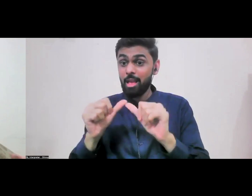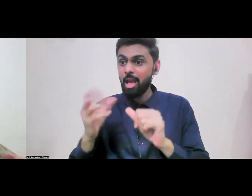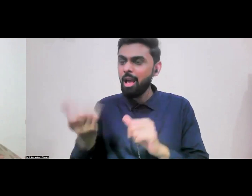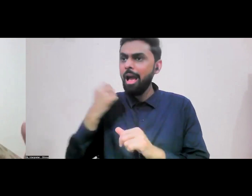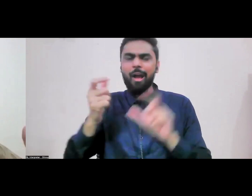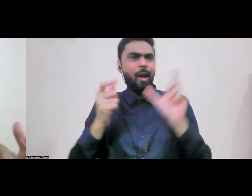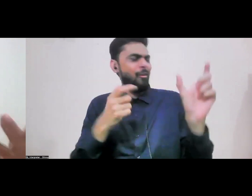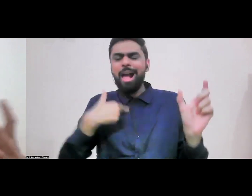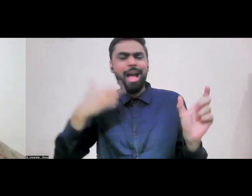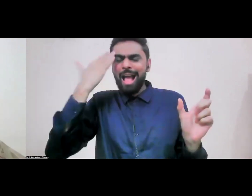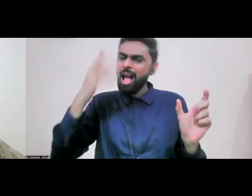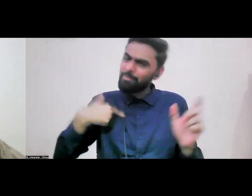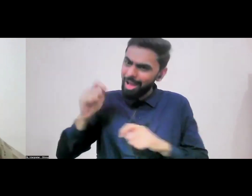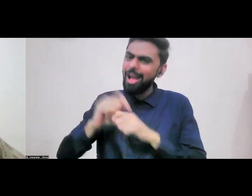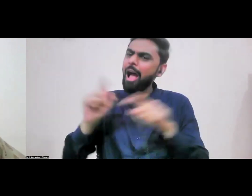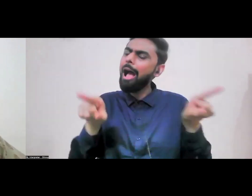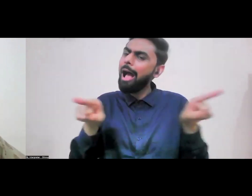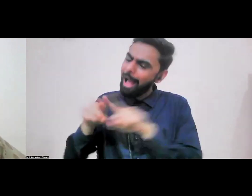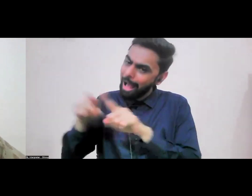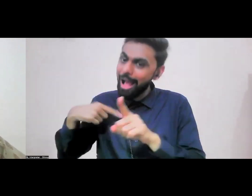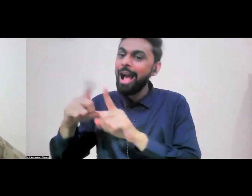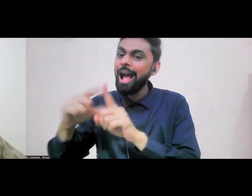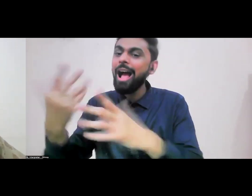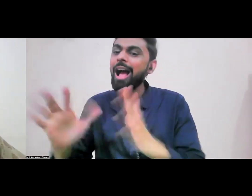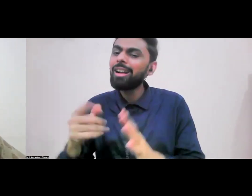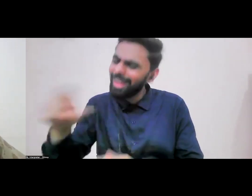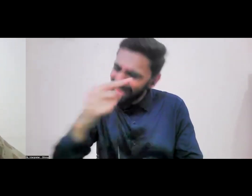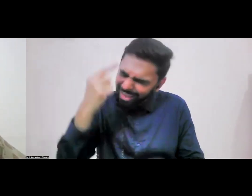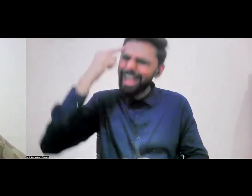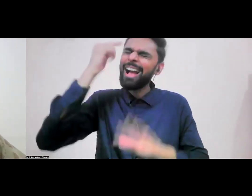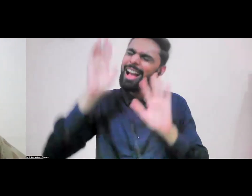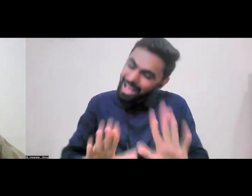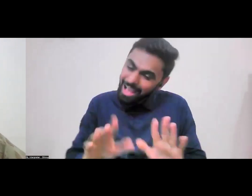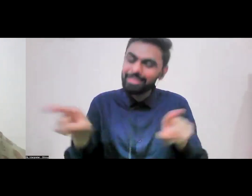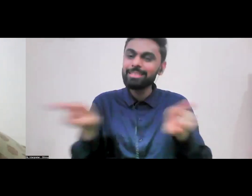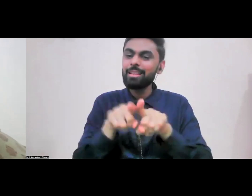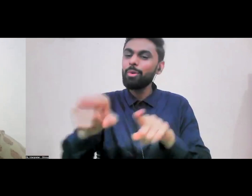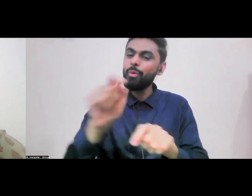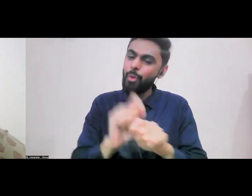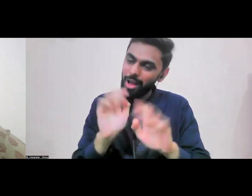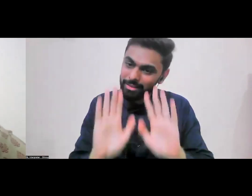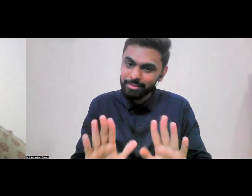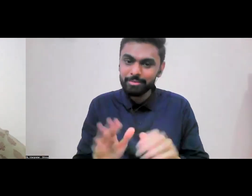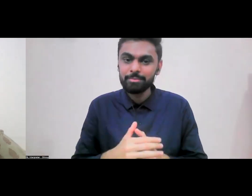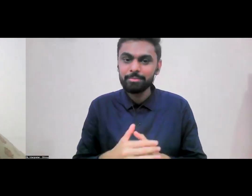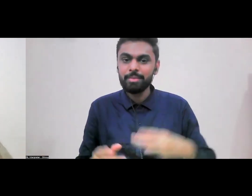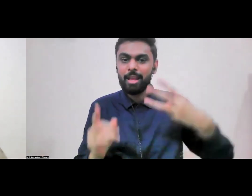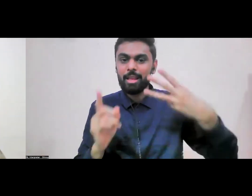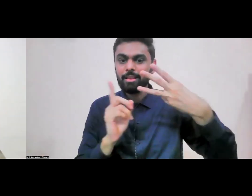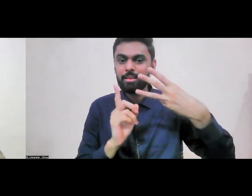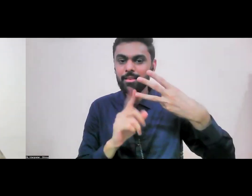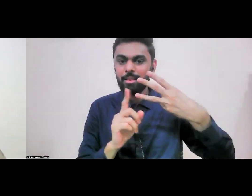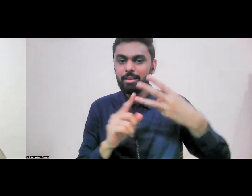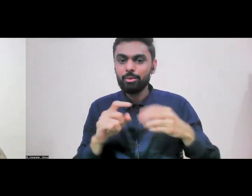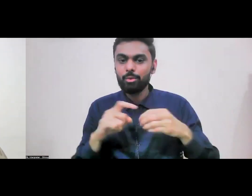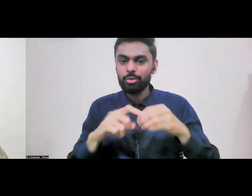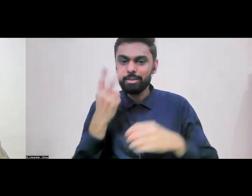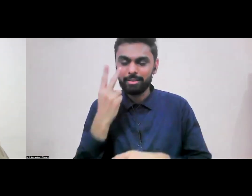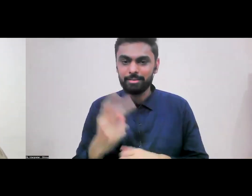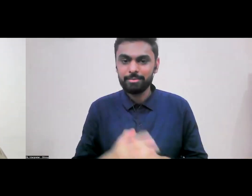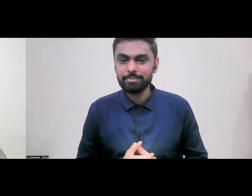the others, I hope you realize you have worked on some aspects of these. So can we have that poll, please?